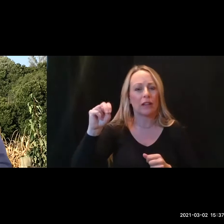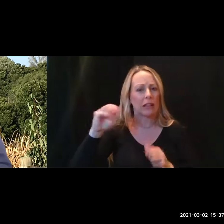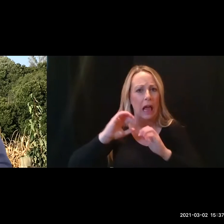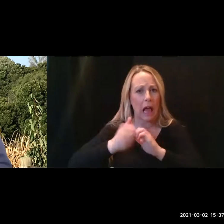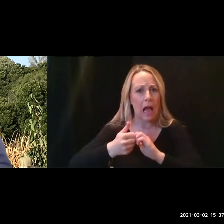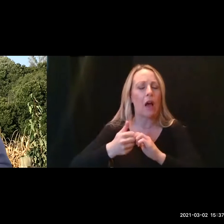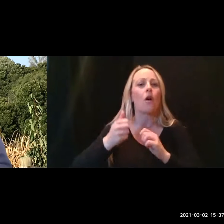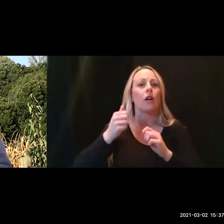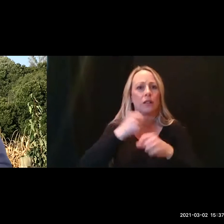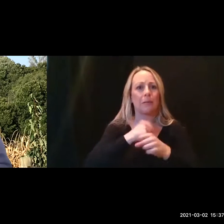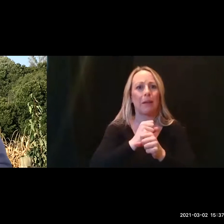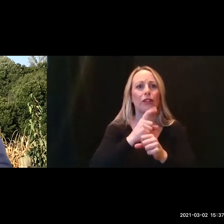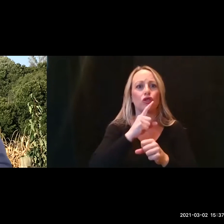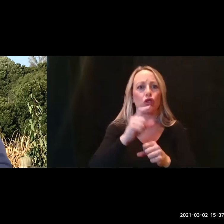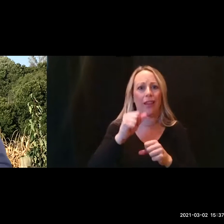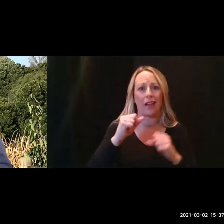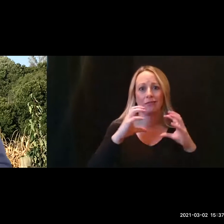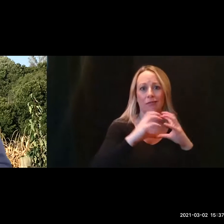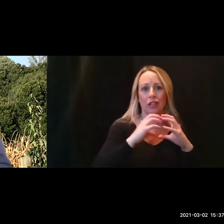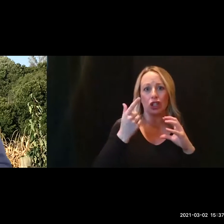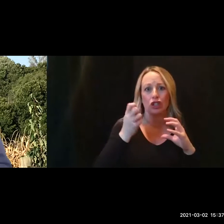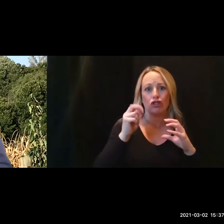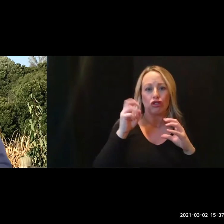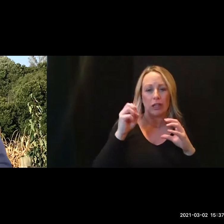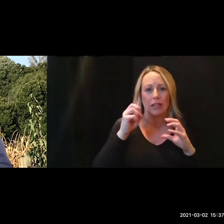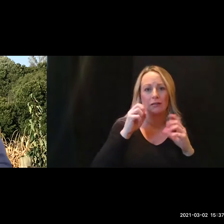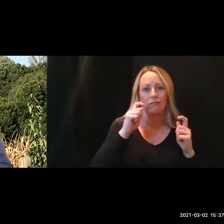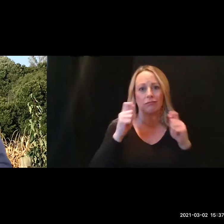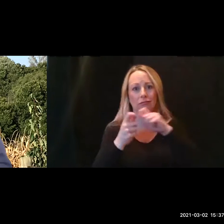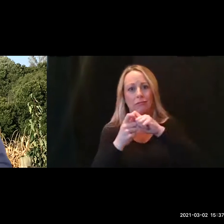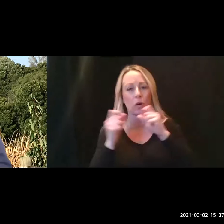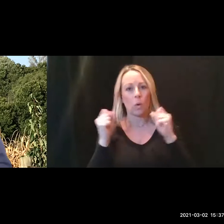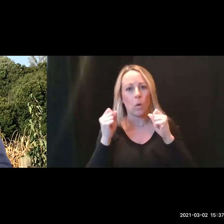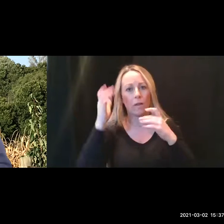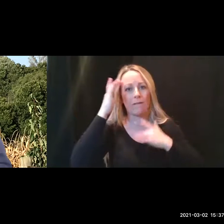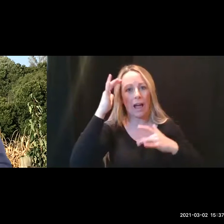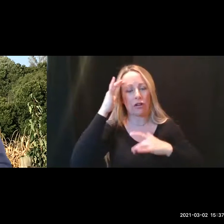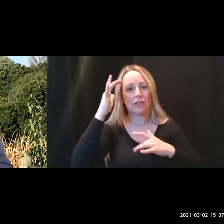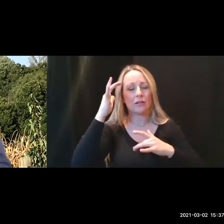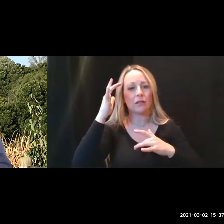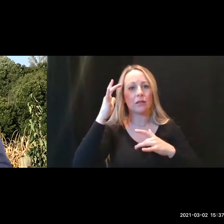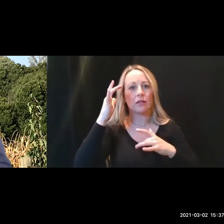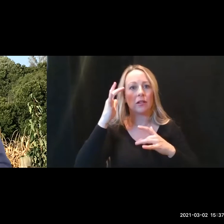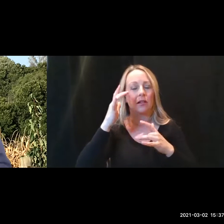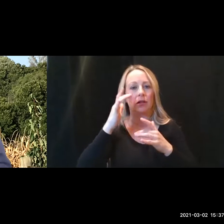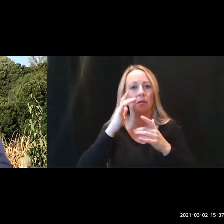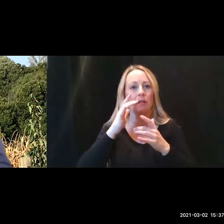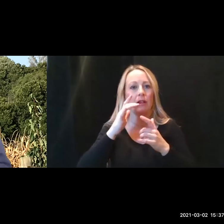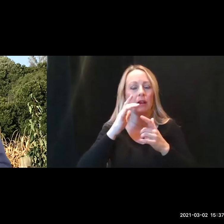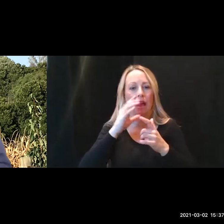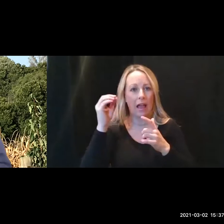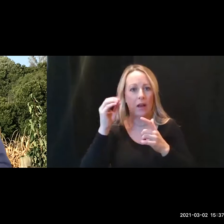into a cold virus called an adenovirus that has been disabled, so it can't grow in human